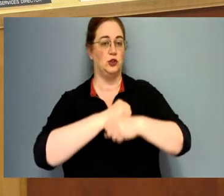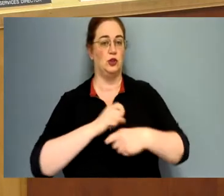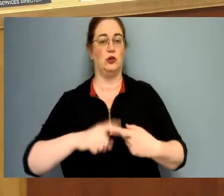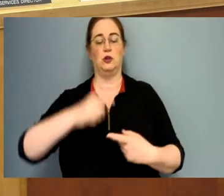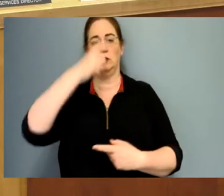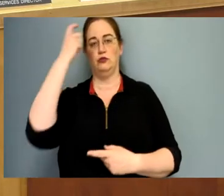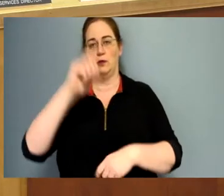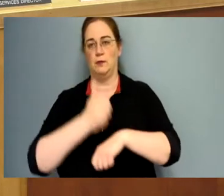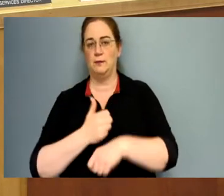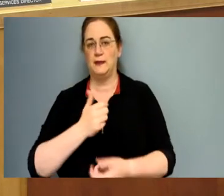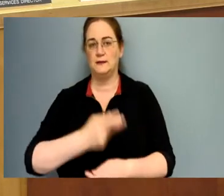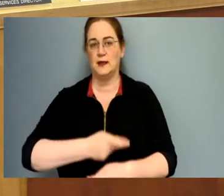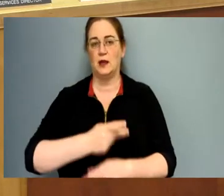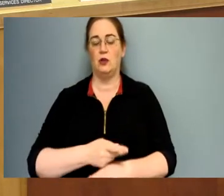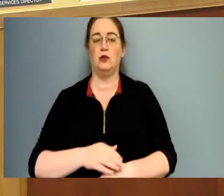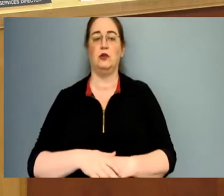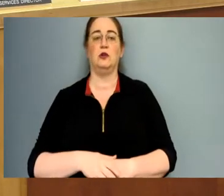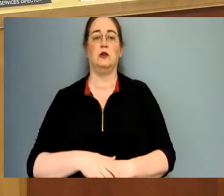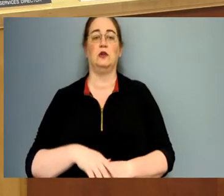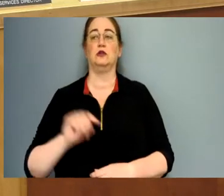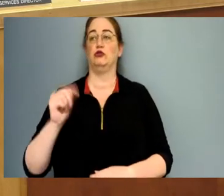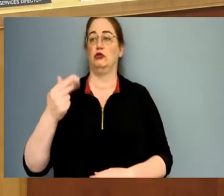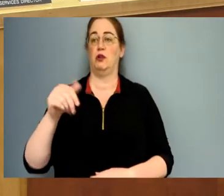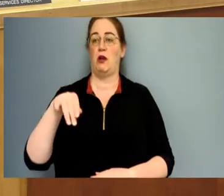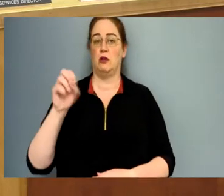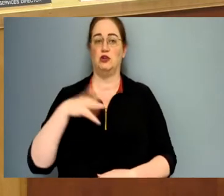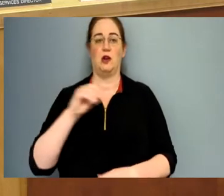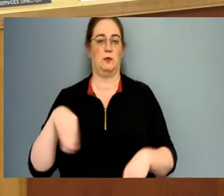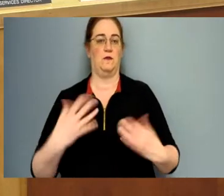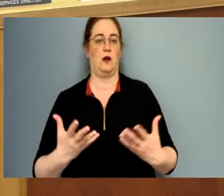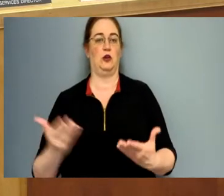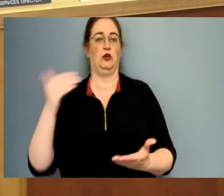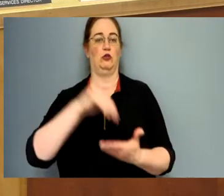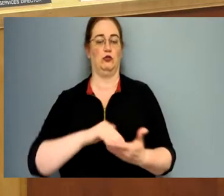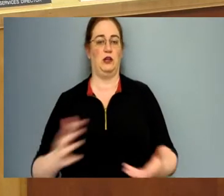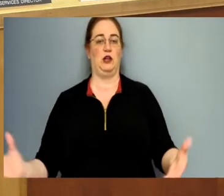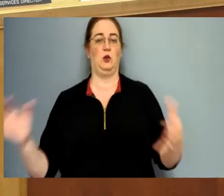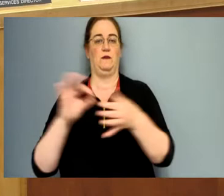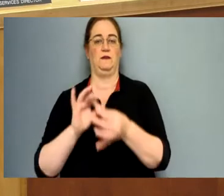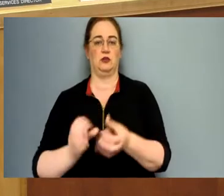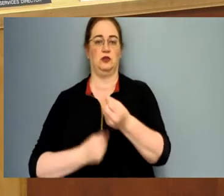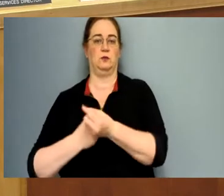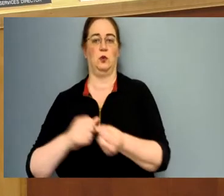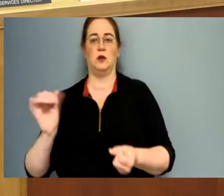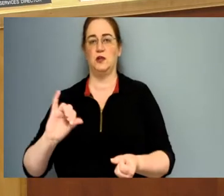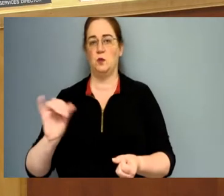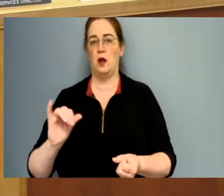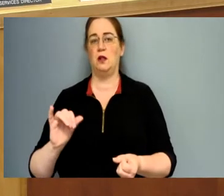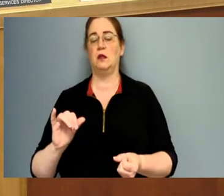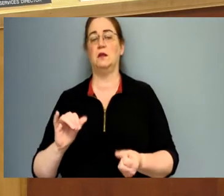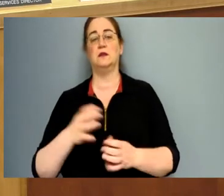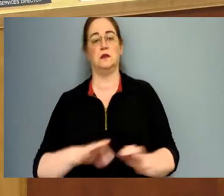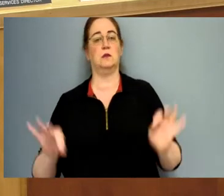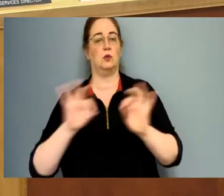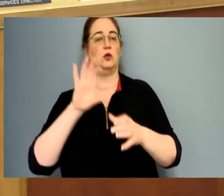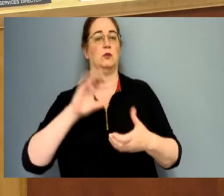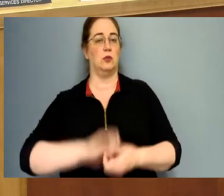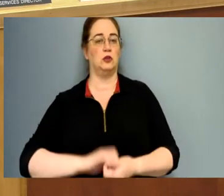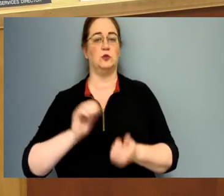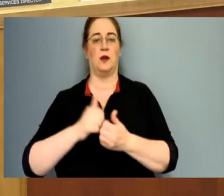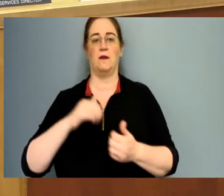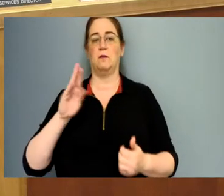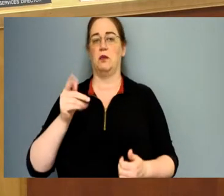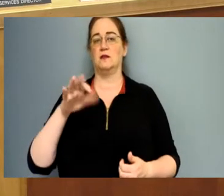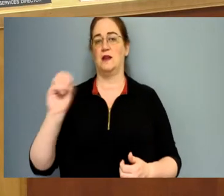trauma-based care, triage, and provide reunification support as well. That's an important partnership that we have the Bucks